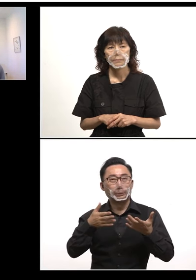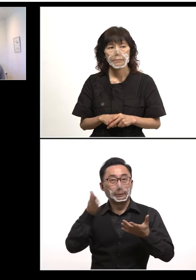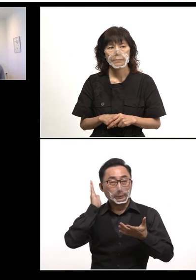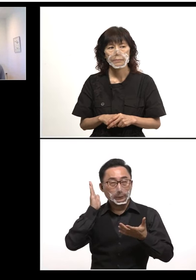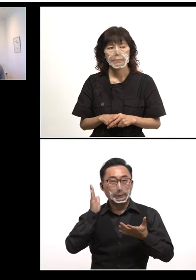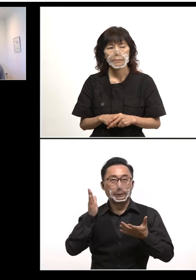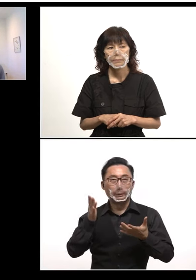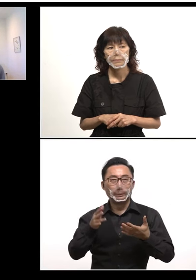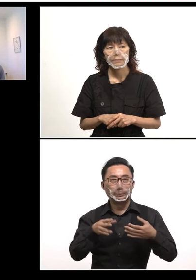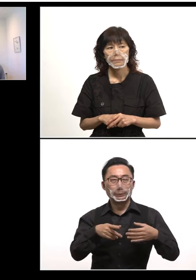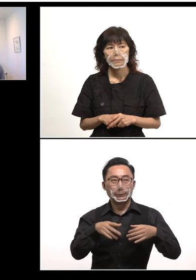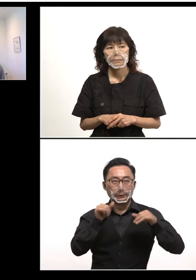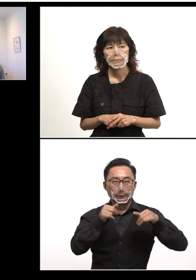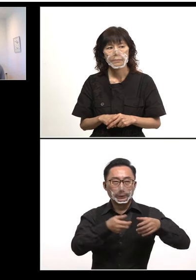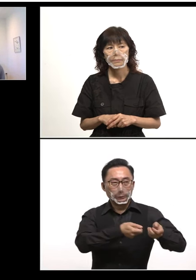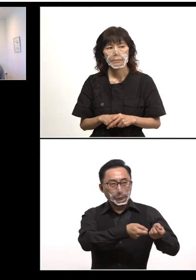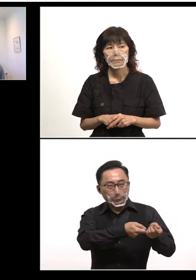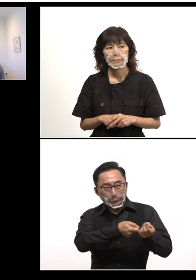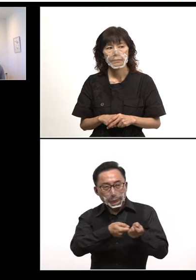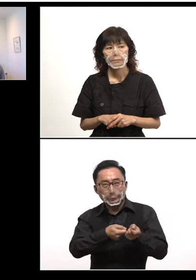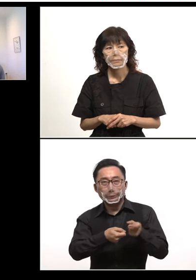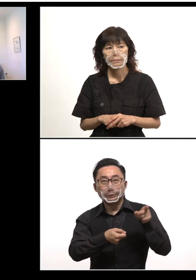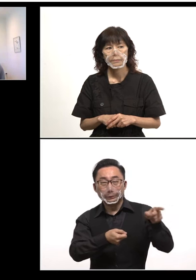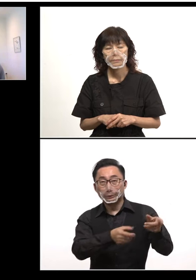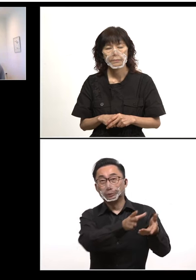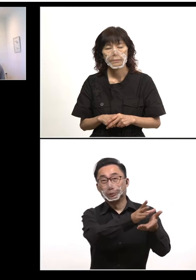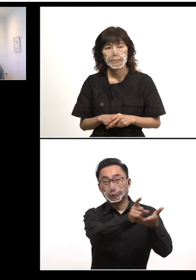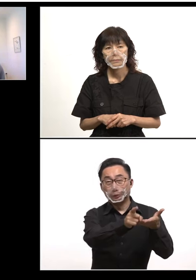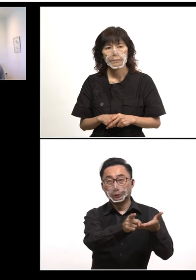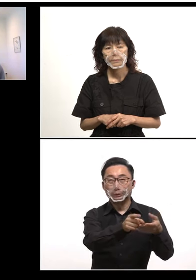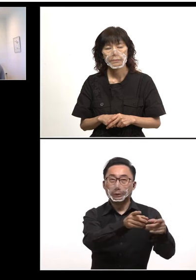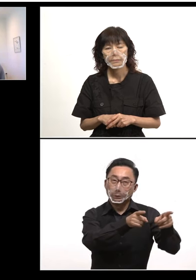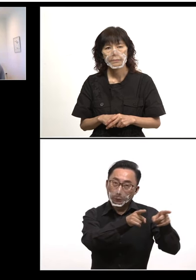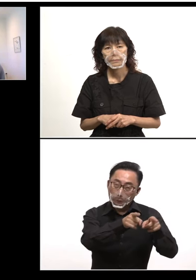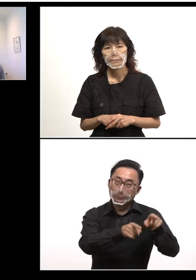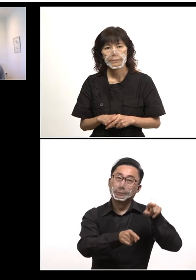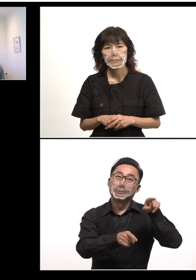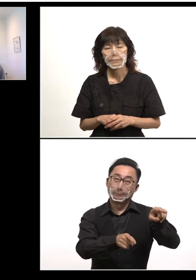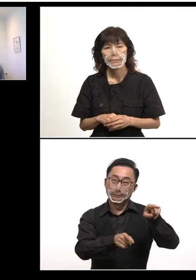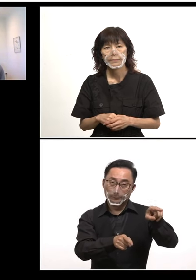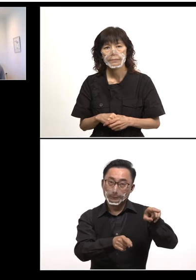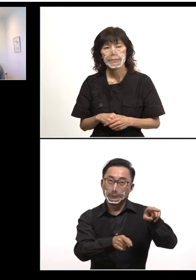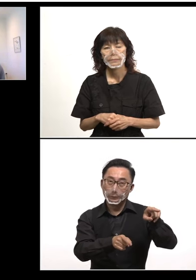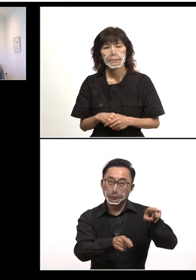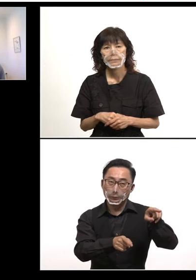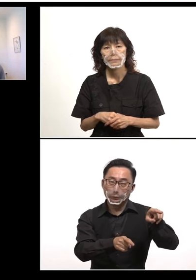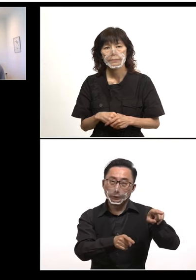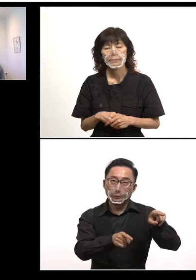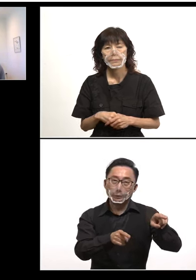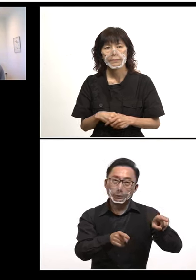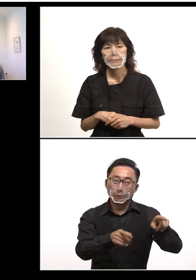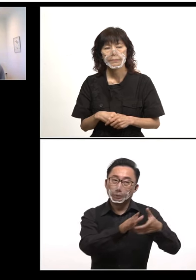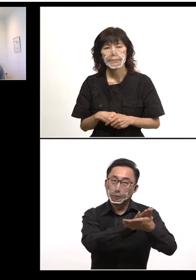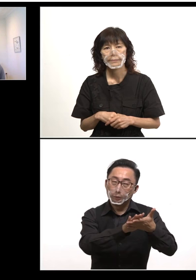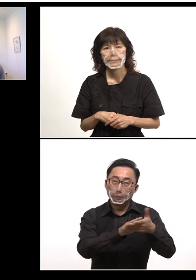expert, and he is the director, and he's in control. He doesn't have a voice, so we have to